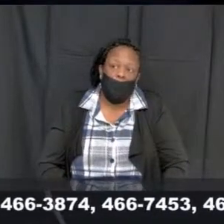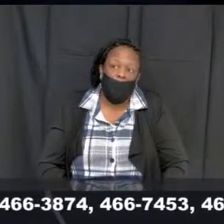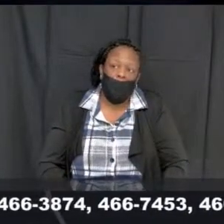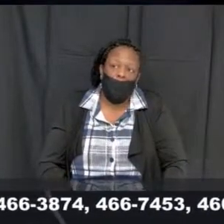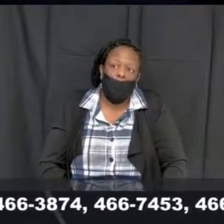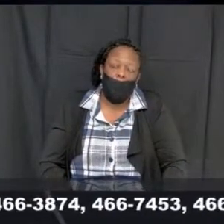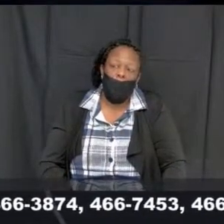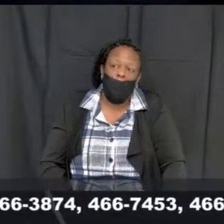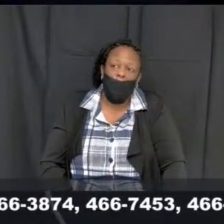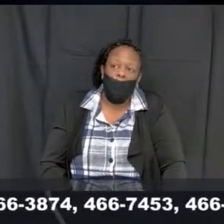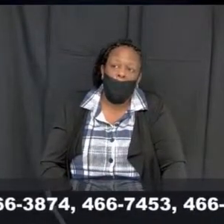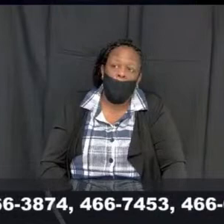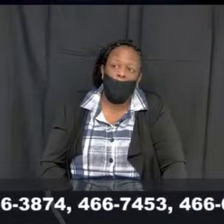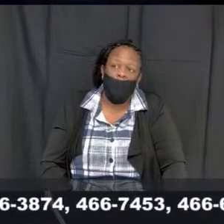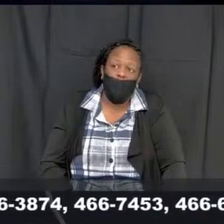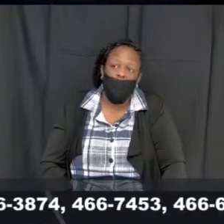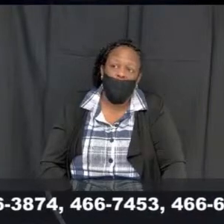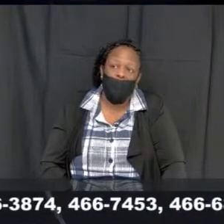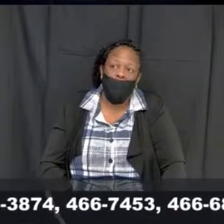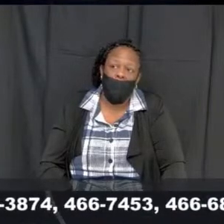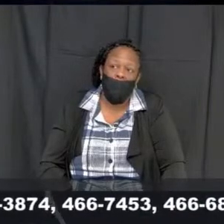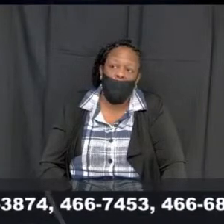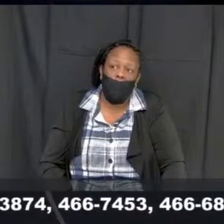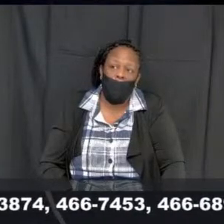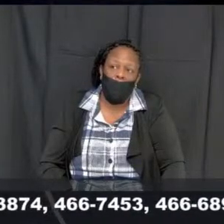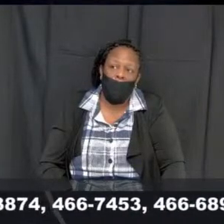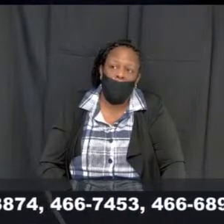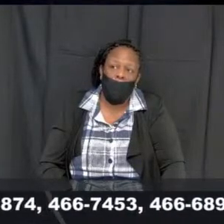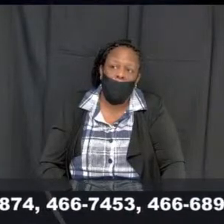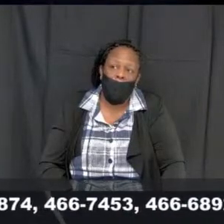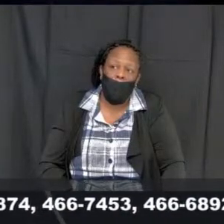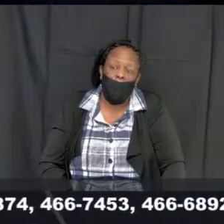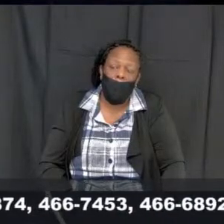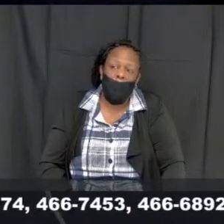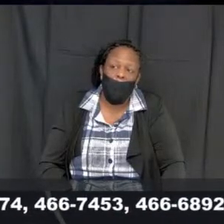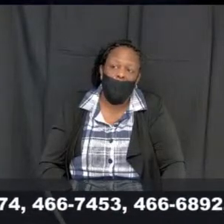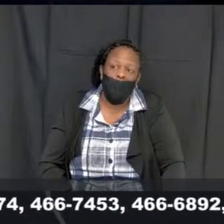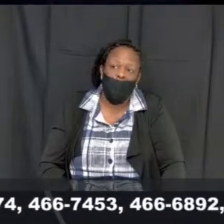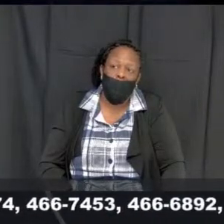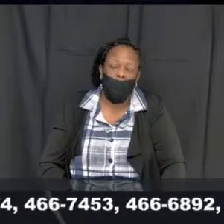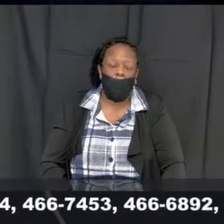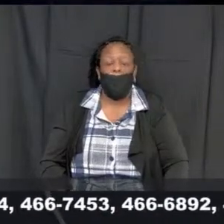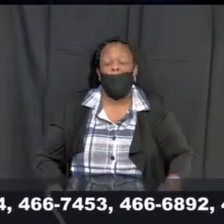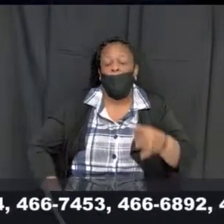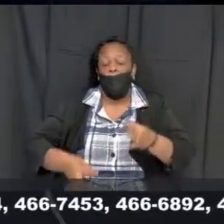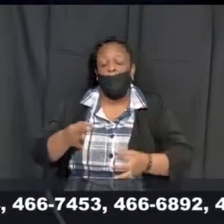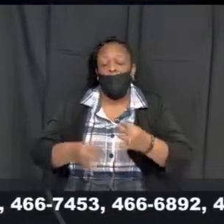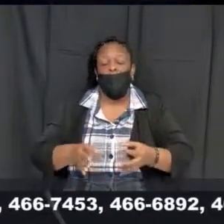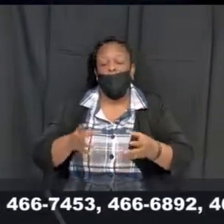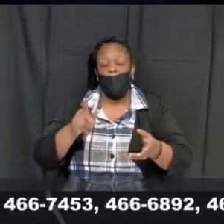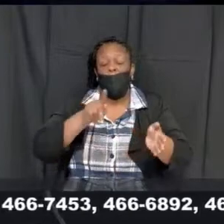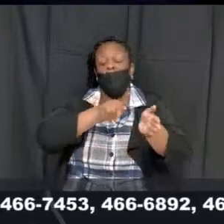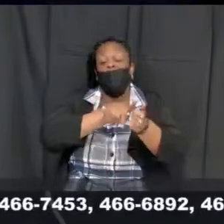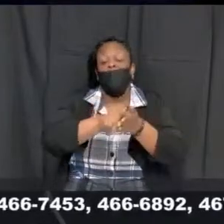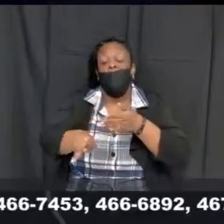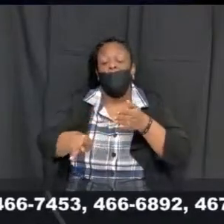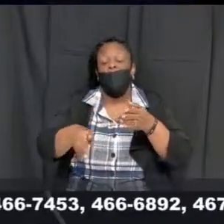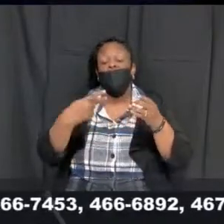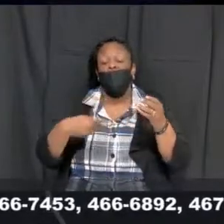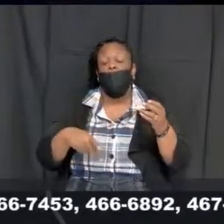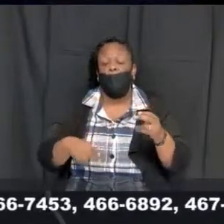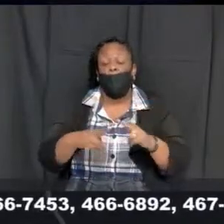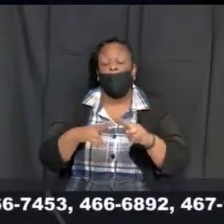a slow socio-economic suicide by us not following the guidance of the